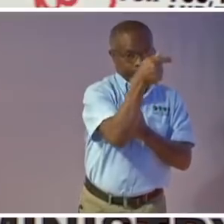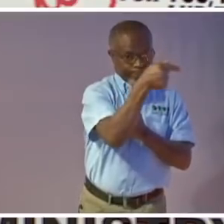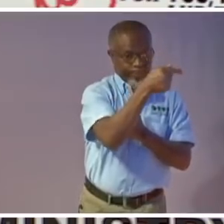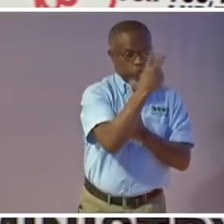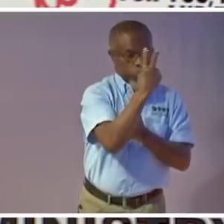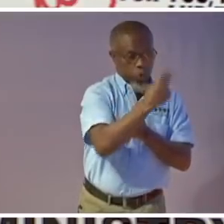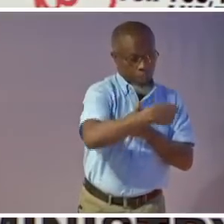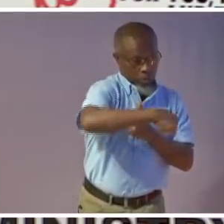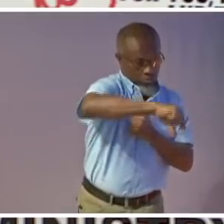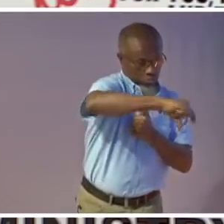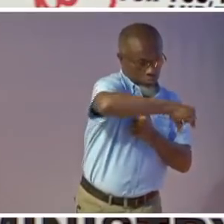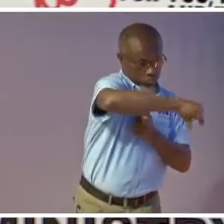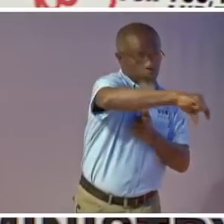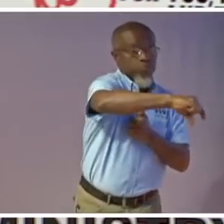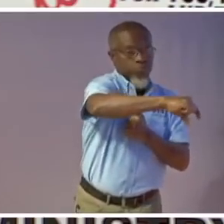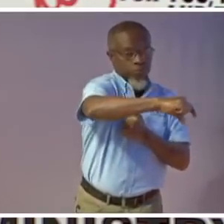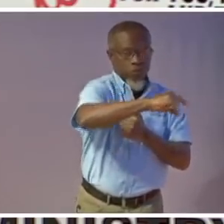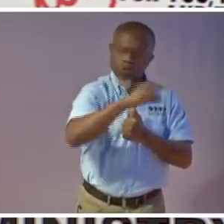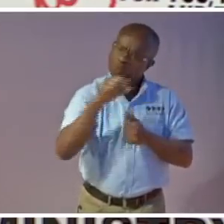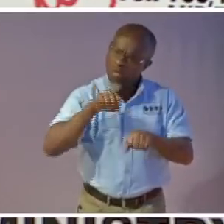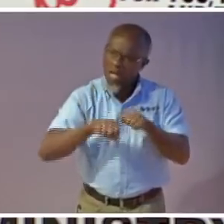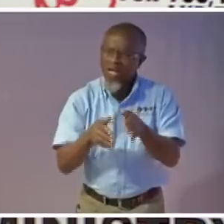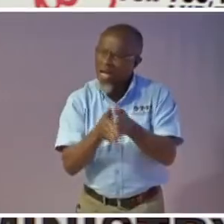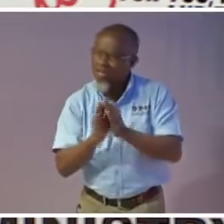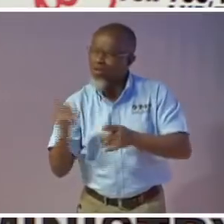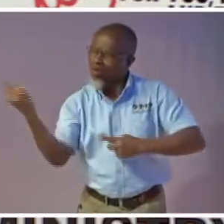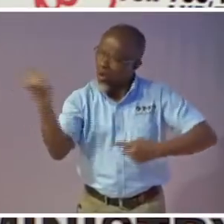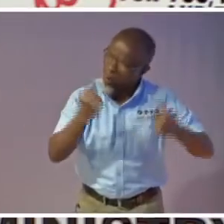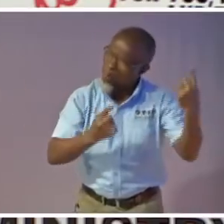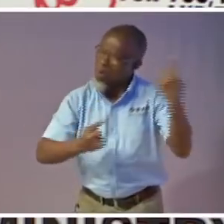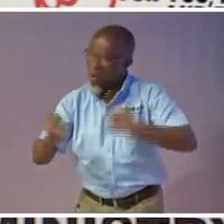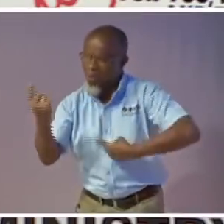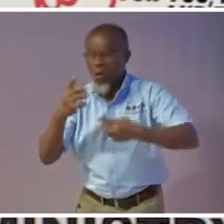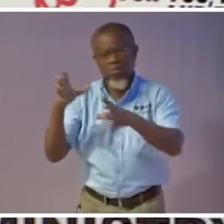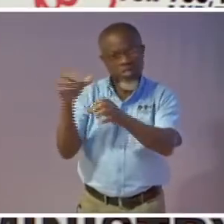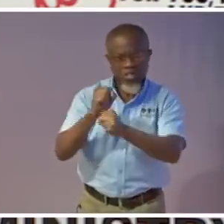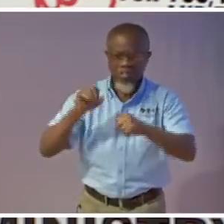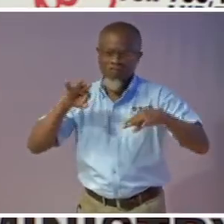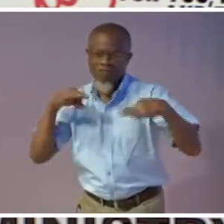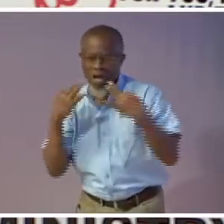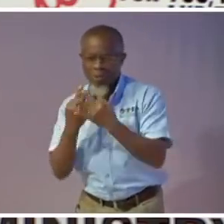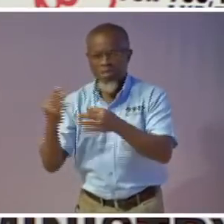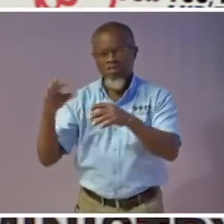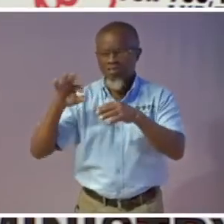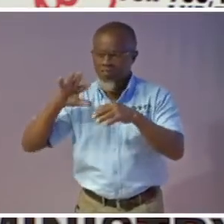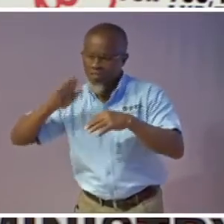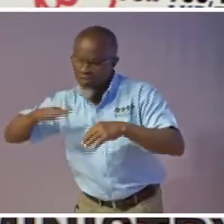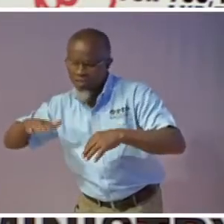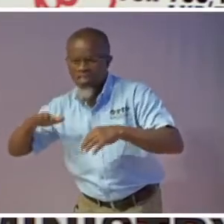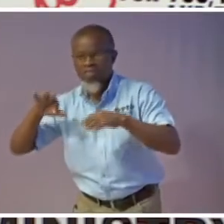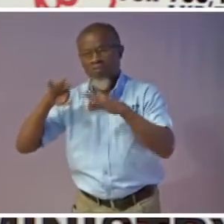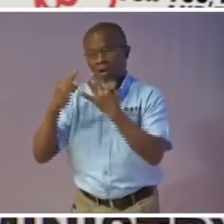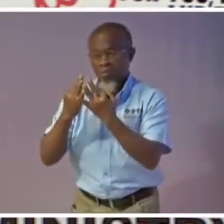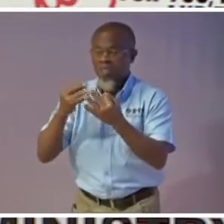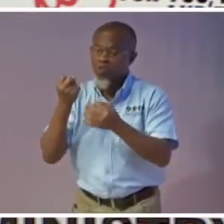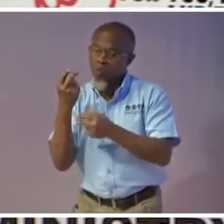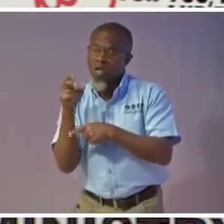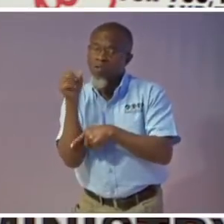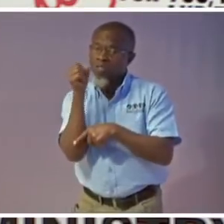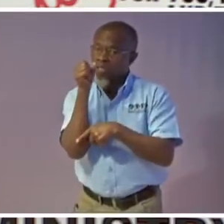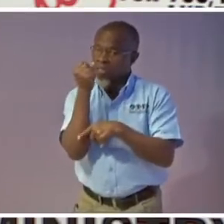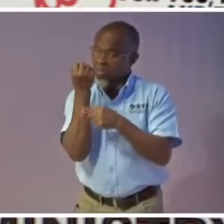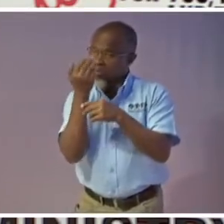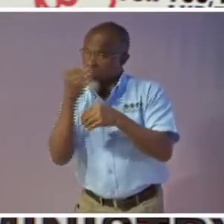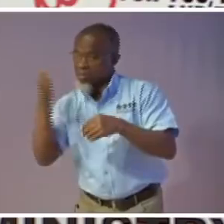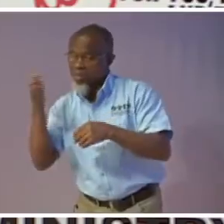them to come out, get vaccinated, bring your family, bring your spouses, bring your kids 12 to 18.